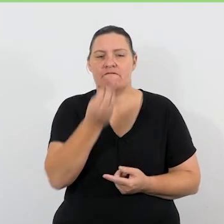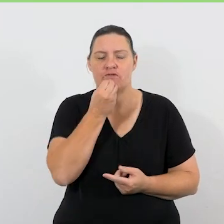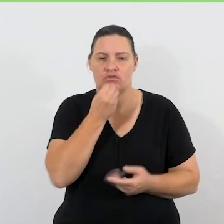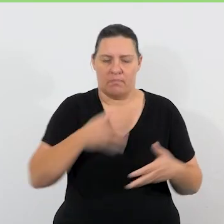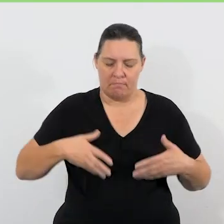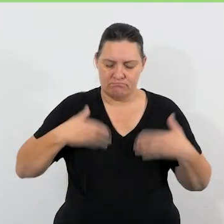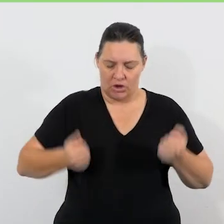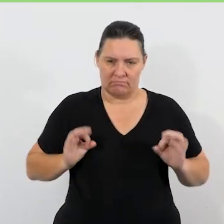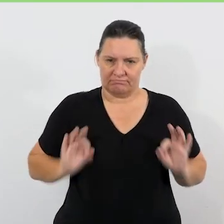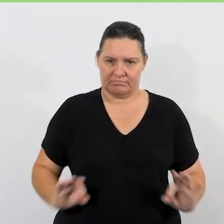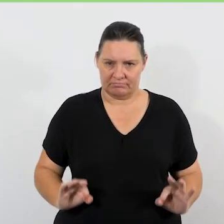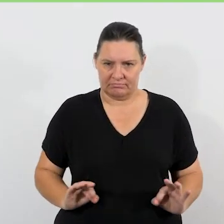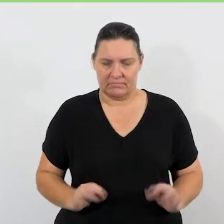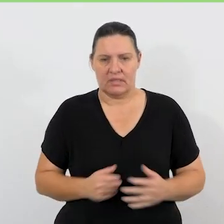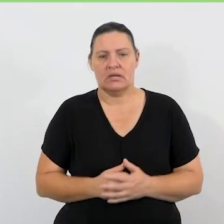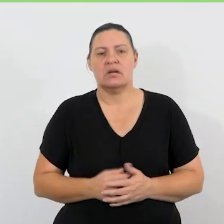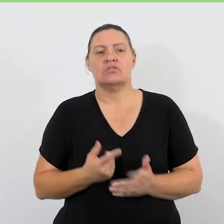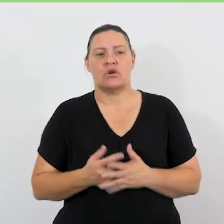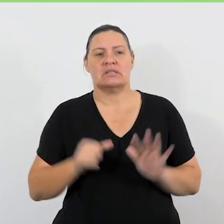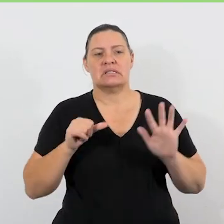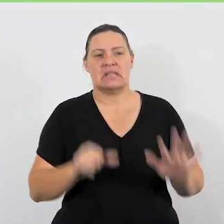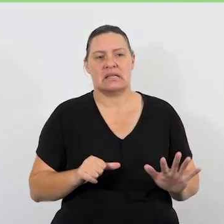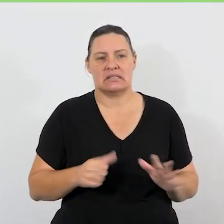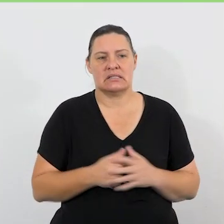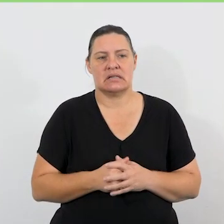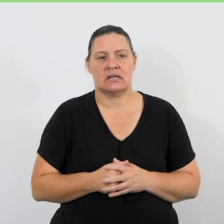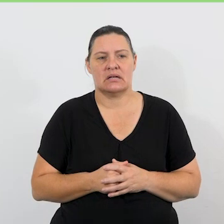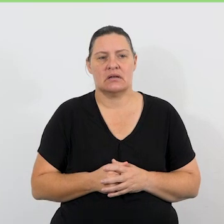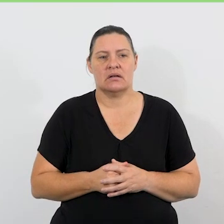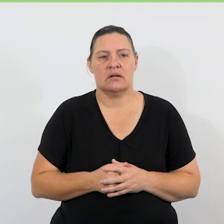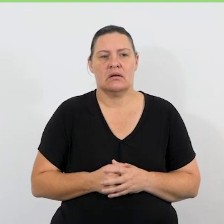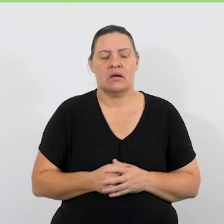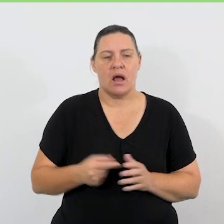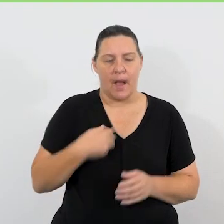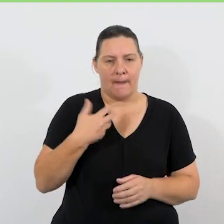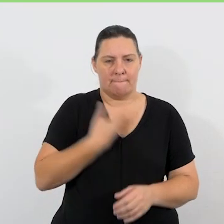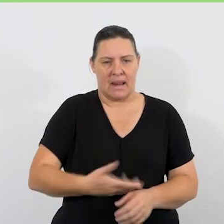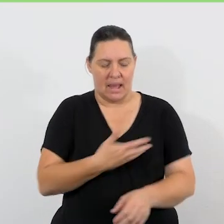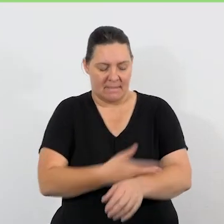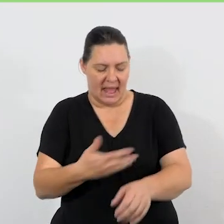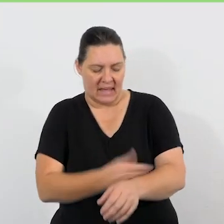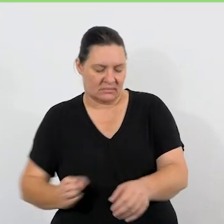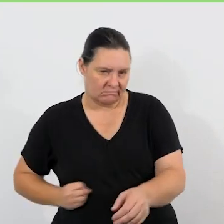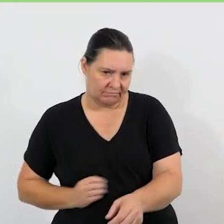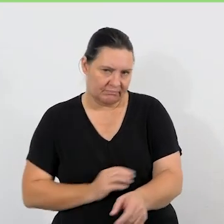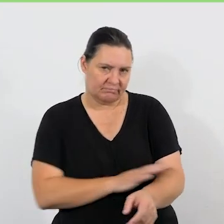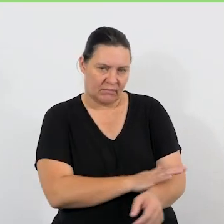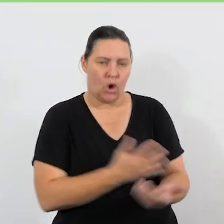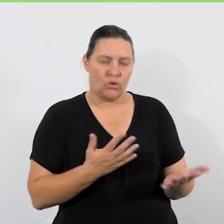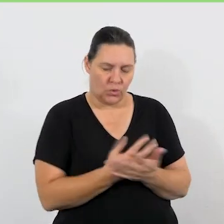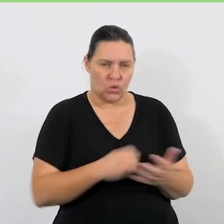body. And number 6 is when soluble nutrients are taken up by the blood stream through